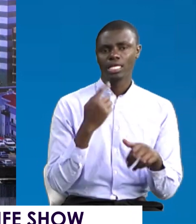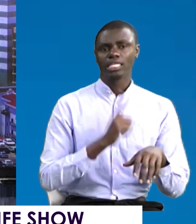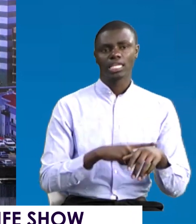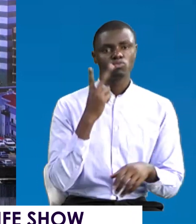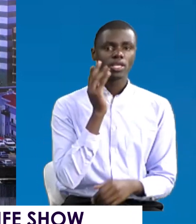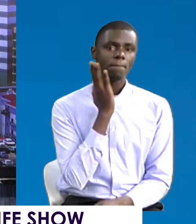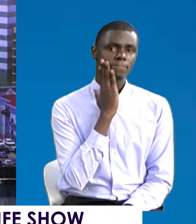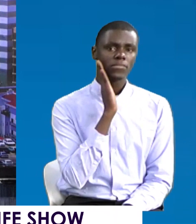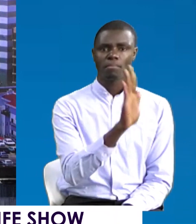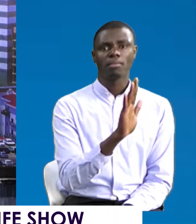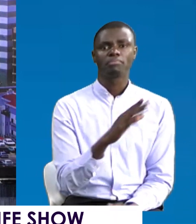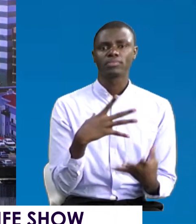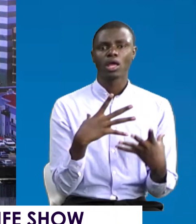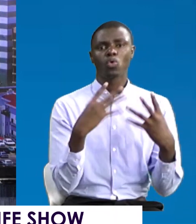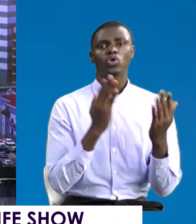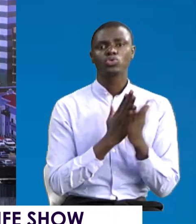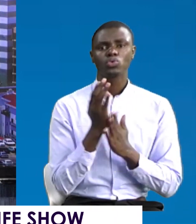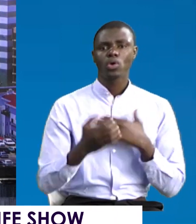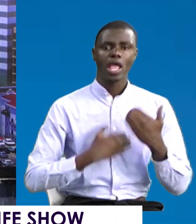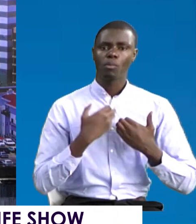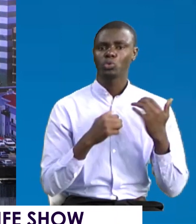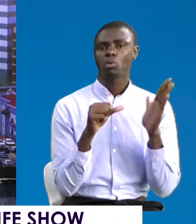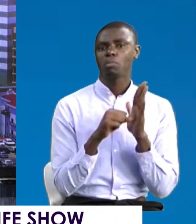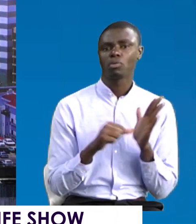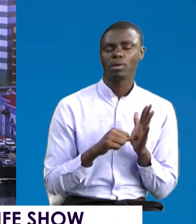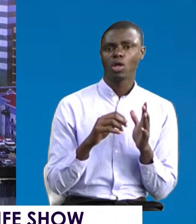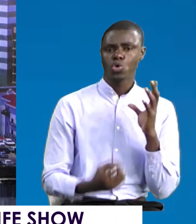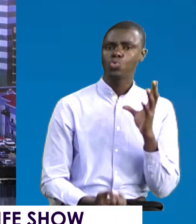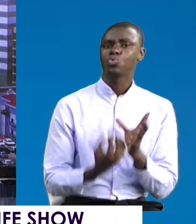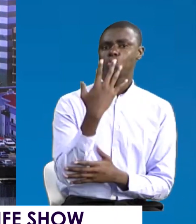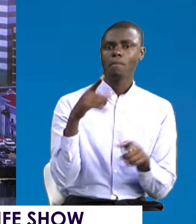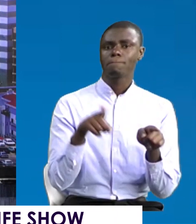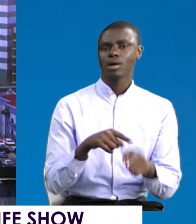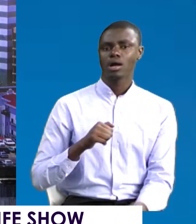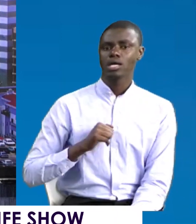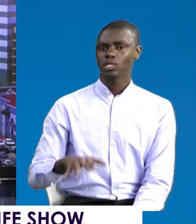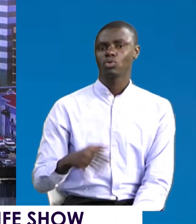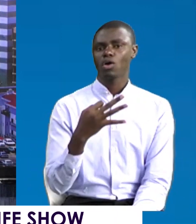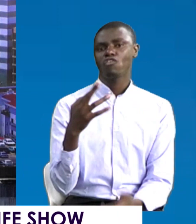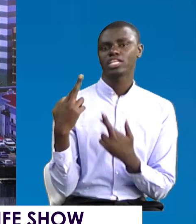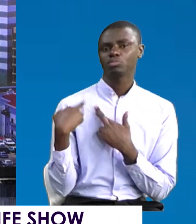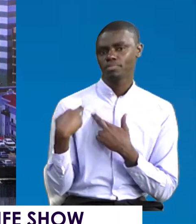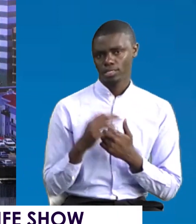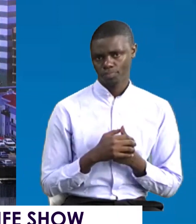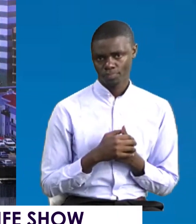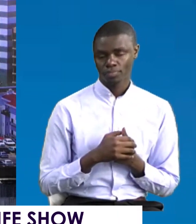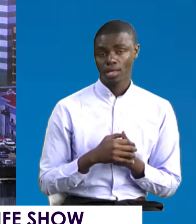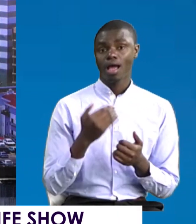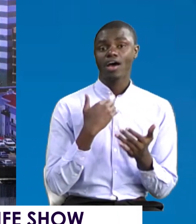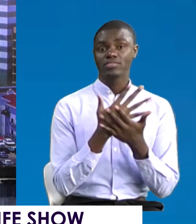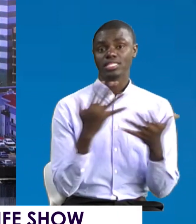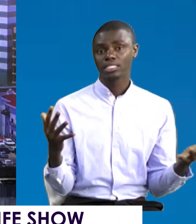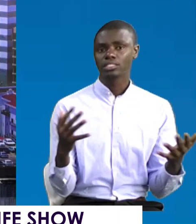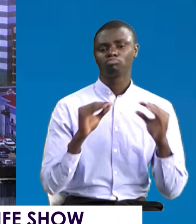see your mother going through emotional issues, you grow up as a daughter of responsibility. There are things